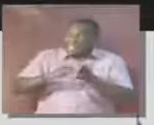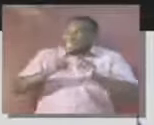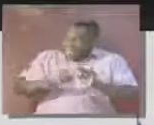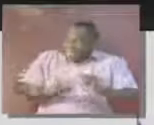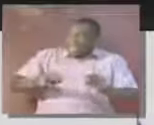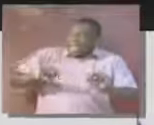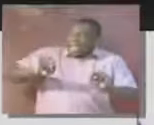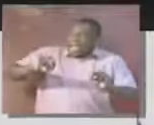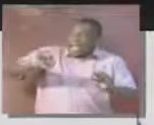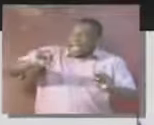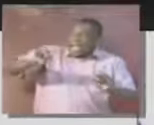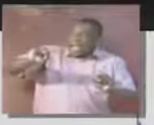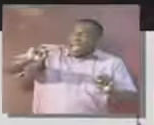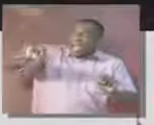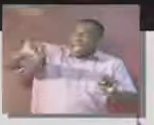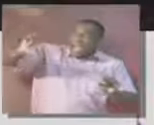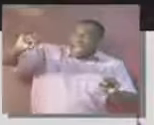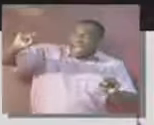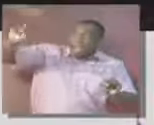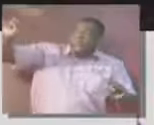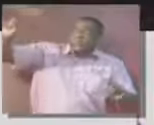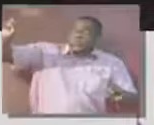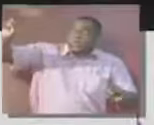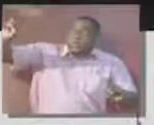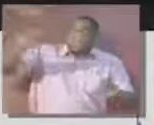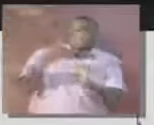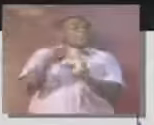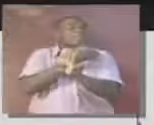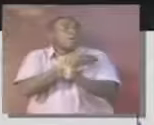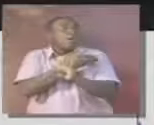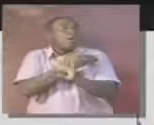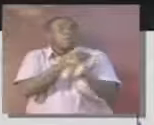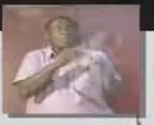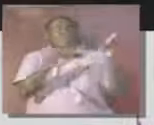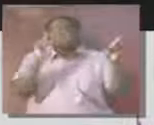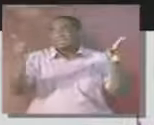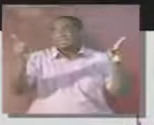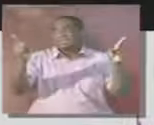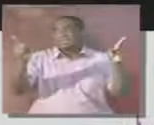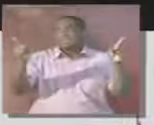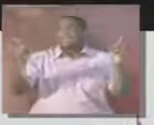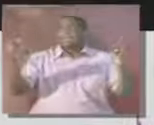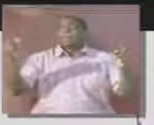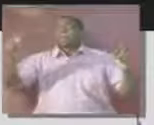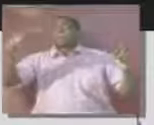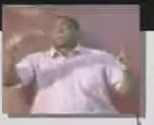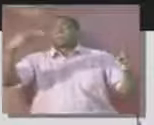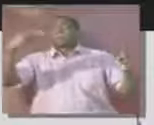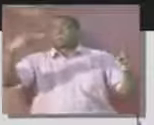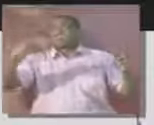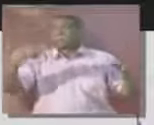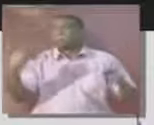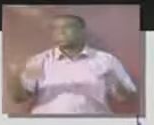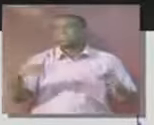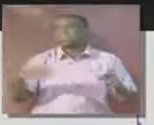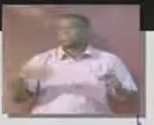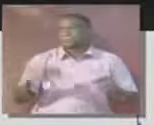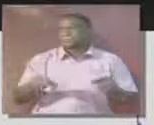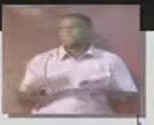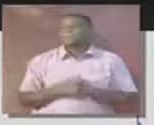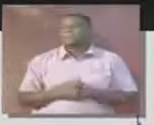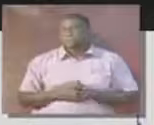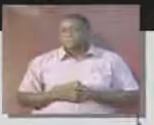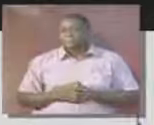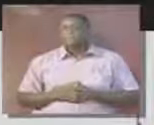meet and surpass some of the higher figures that we would have had at the peak of the last big wave in the August to